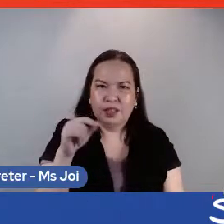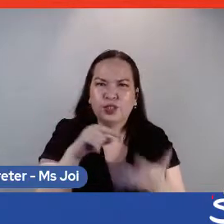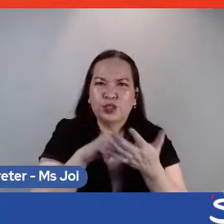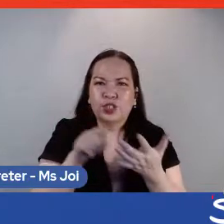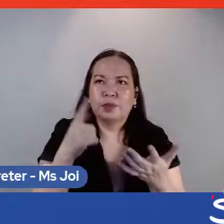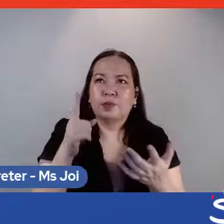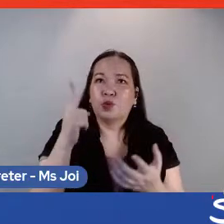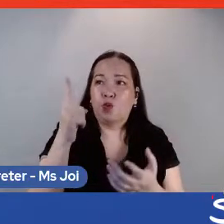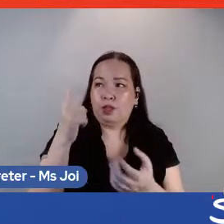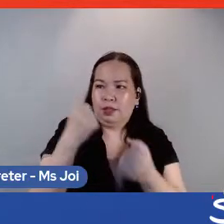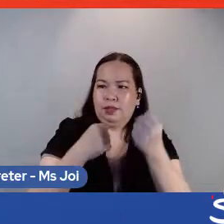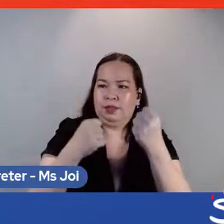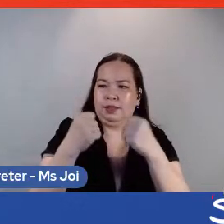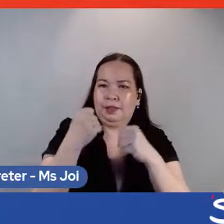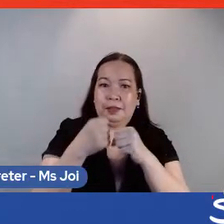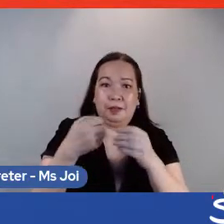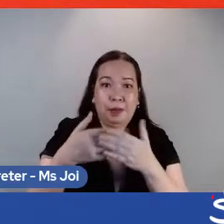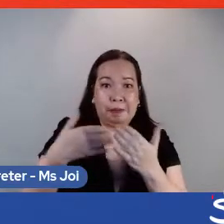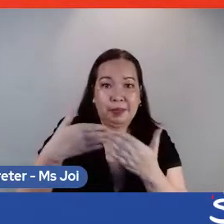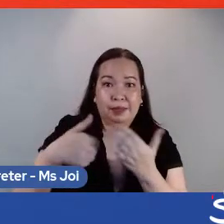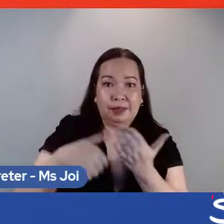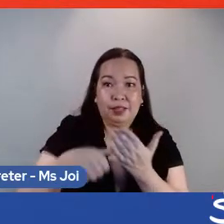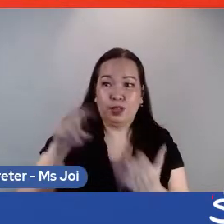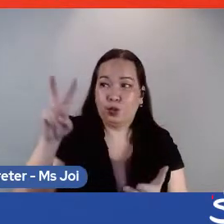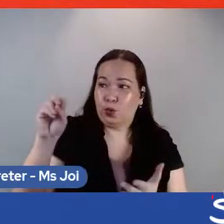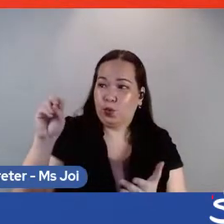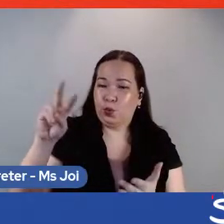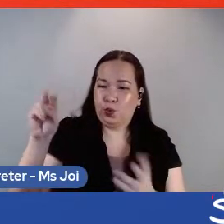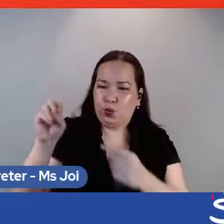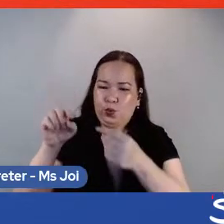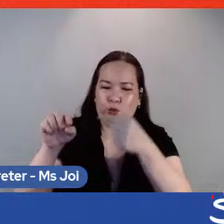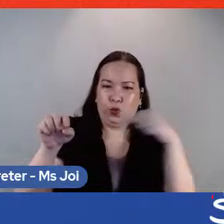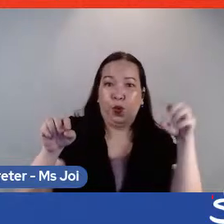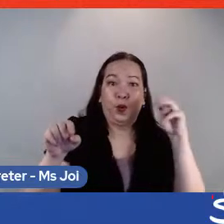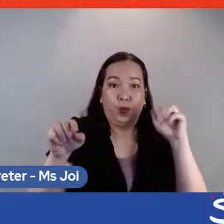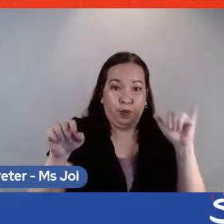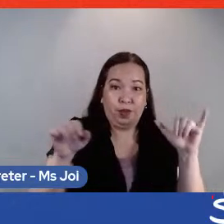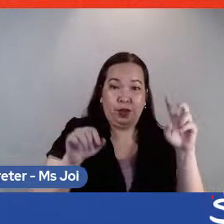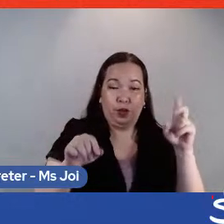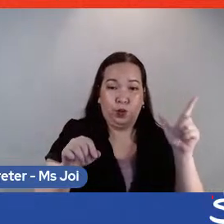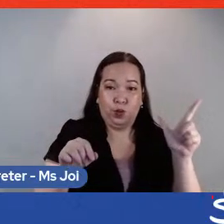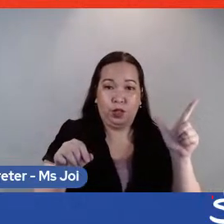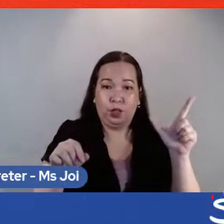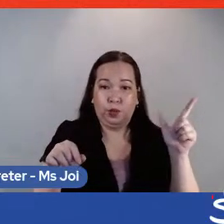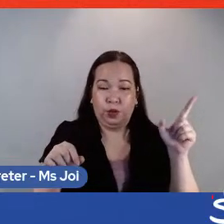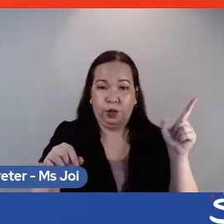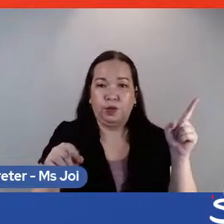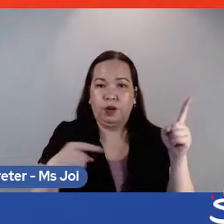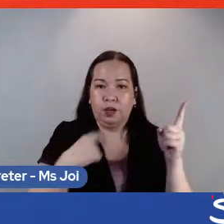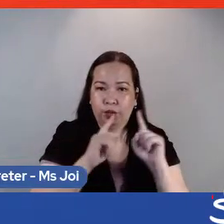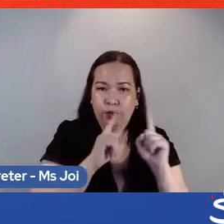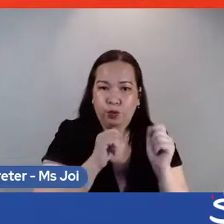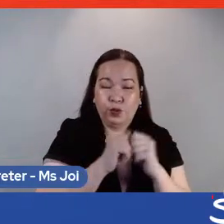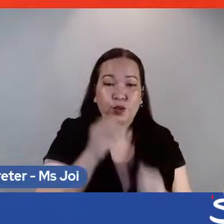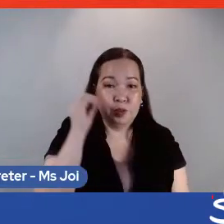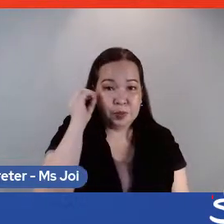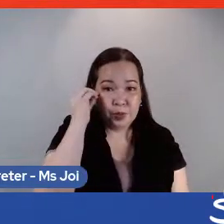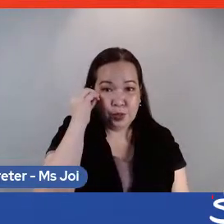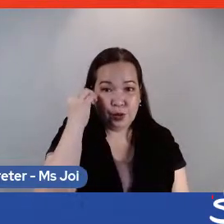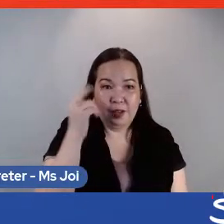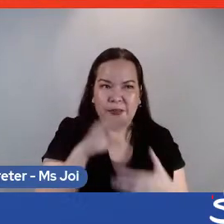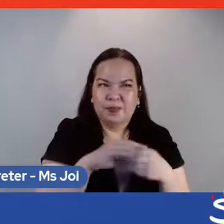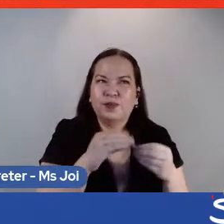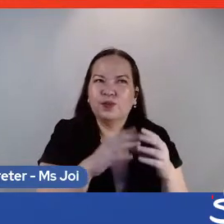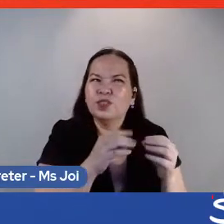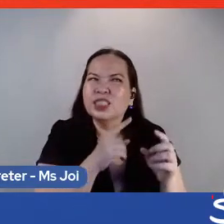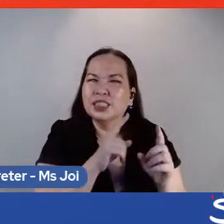before the elections in 2022, and we also interviewed again Lente Executive Director Rona Carritos for the story.